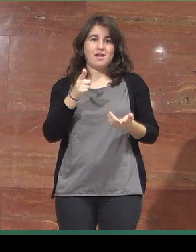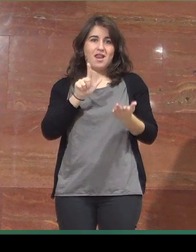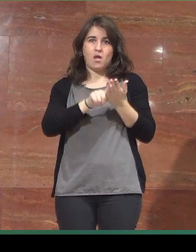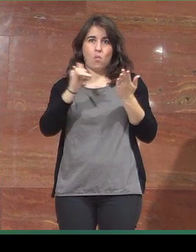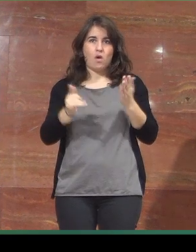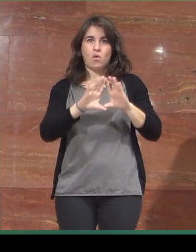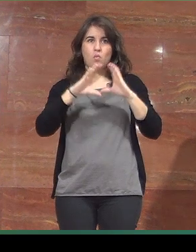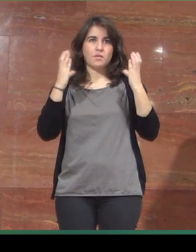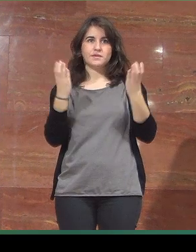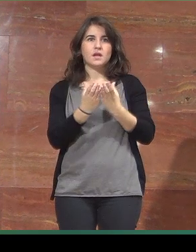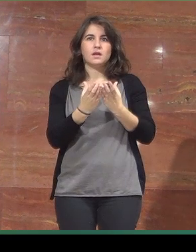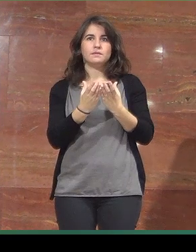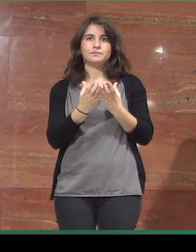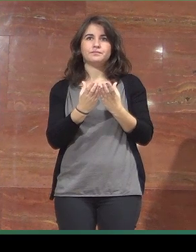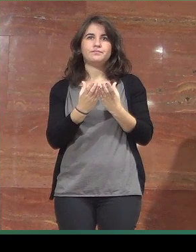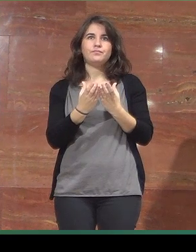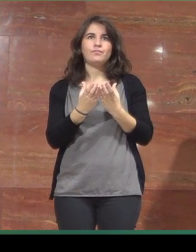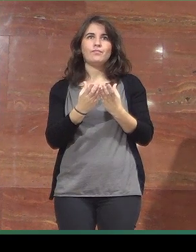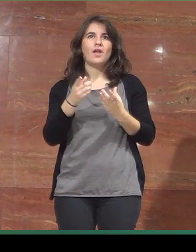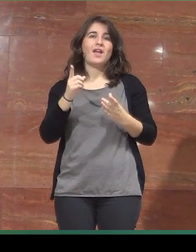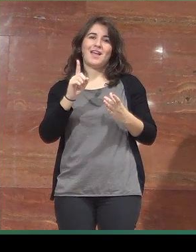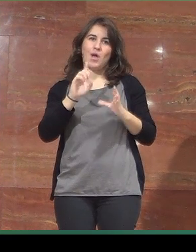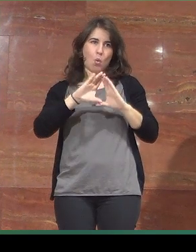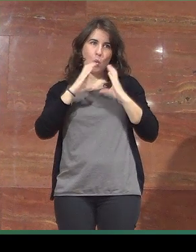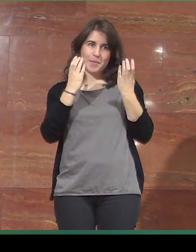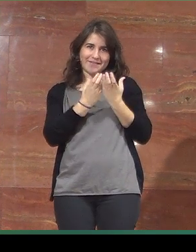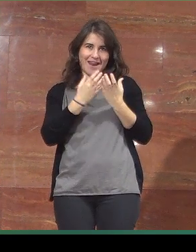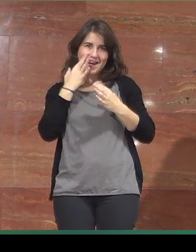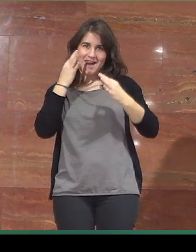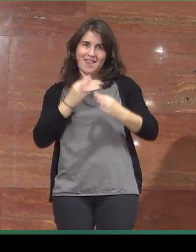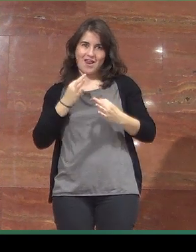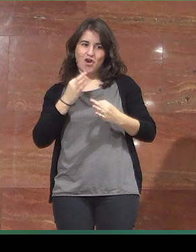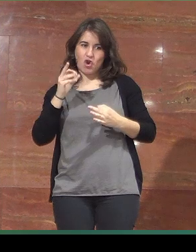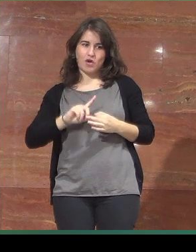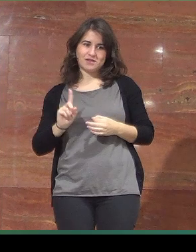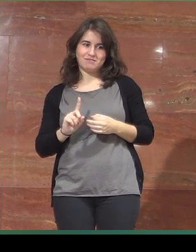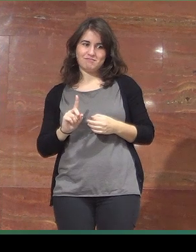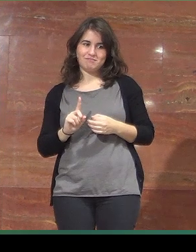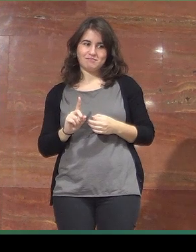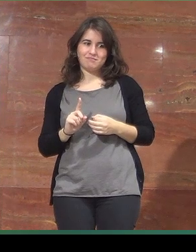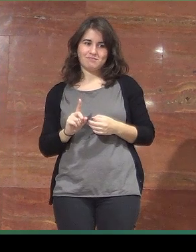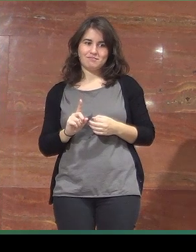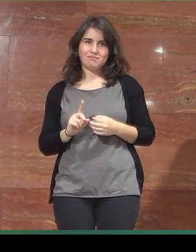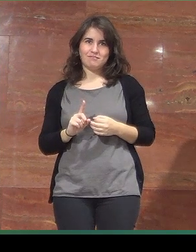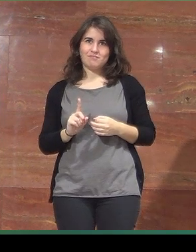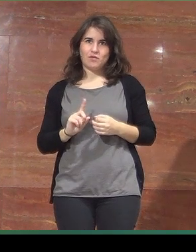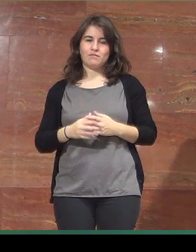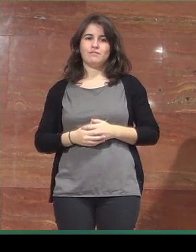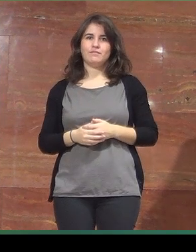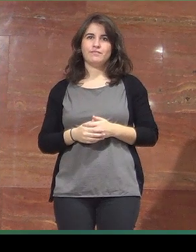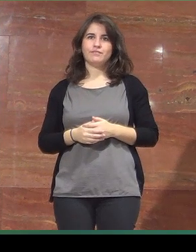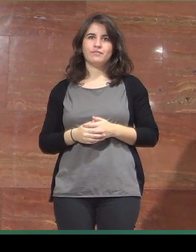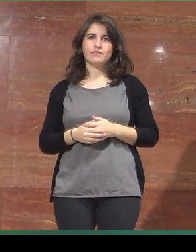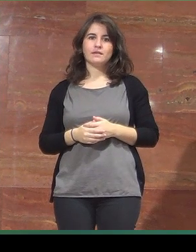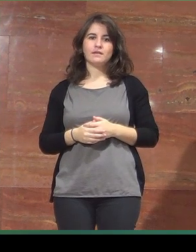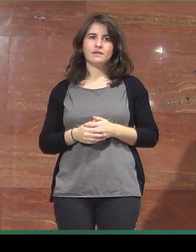so universal. And we find out the Federa is the best language, the best typeface for this airport, because in